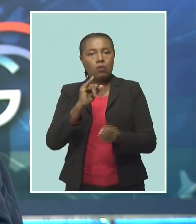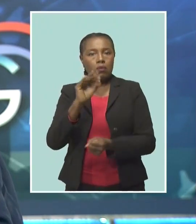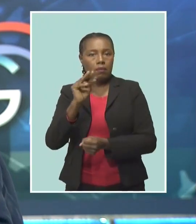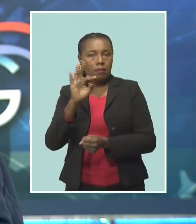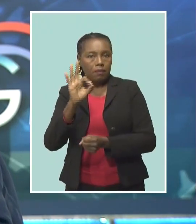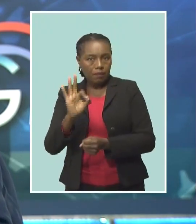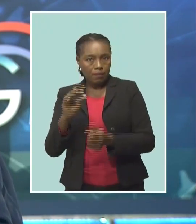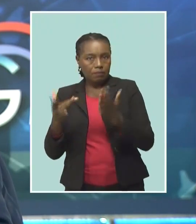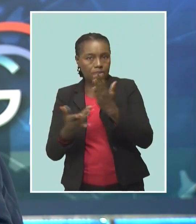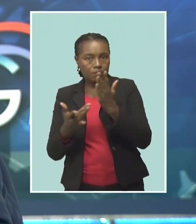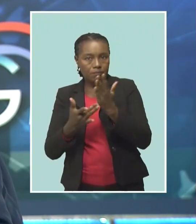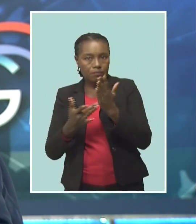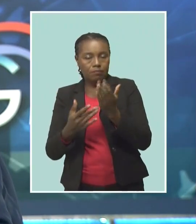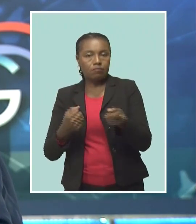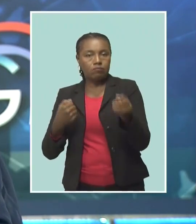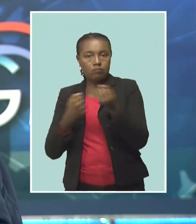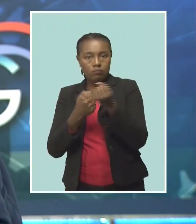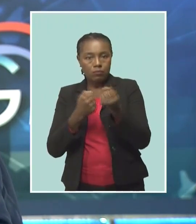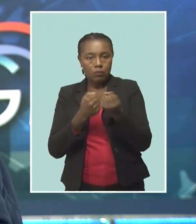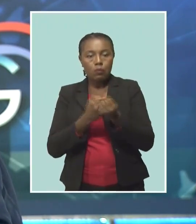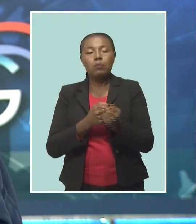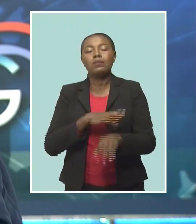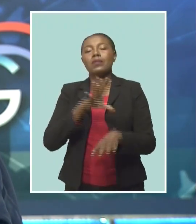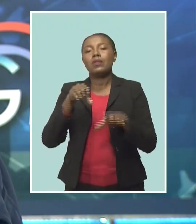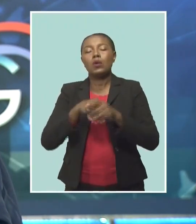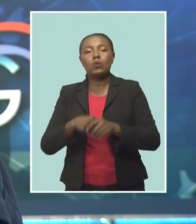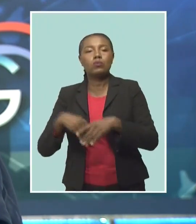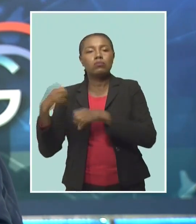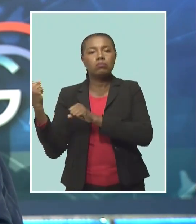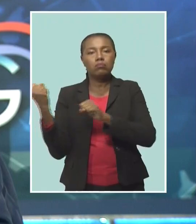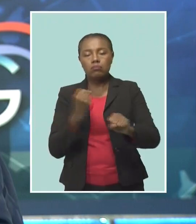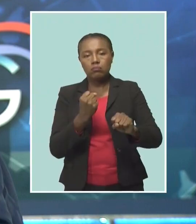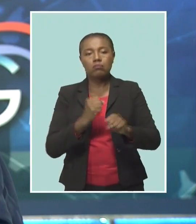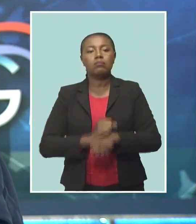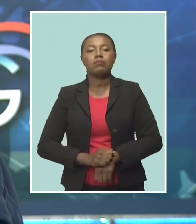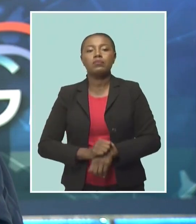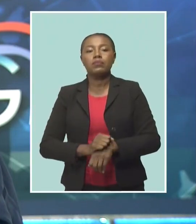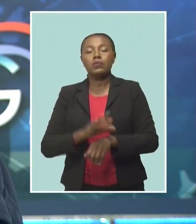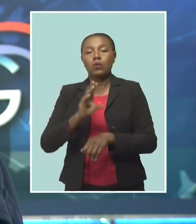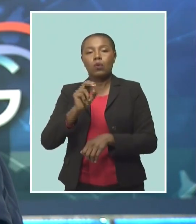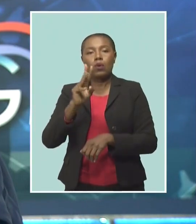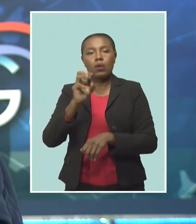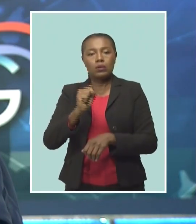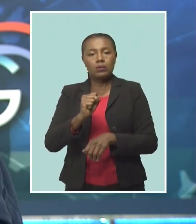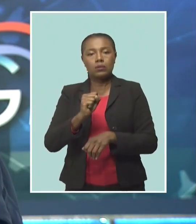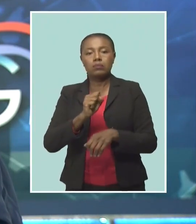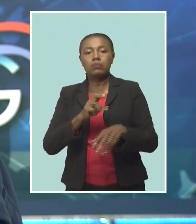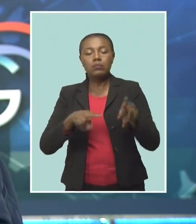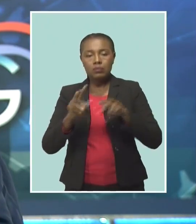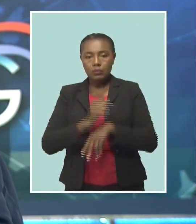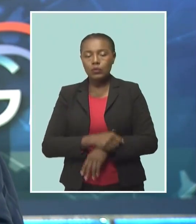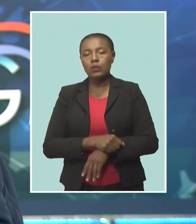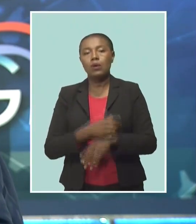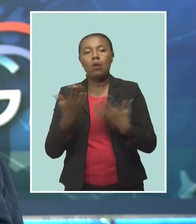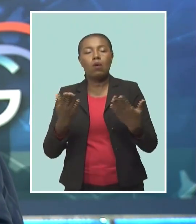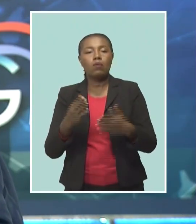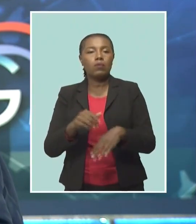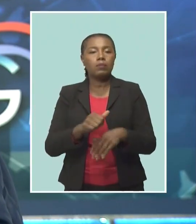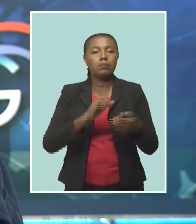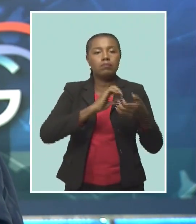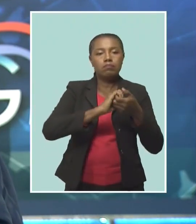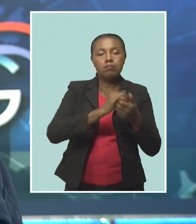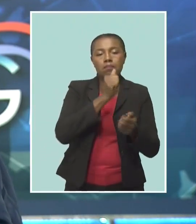assistance. These include the strengthening of customs administration, a framework for public-private partnerships, and central